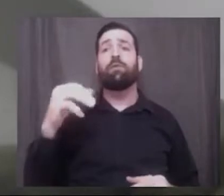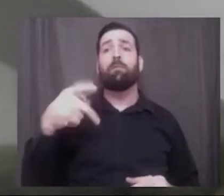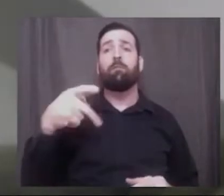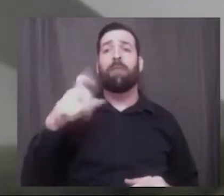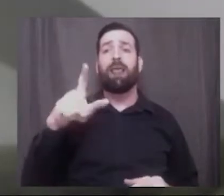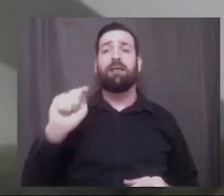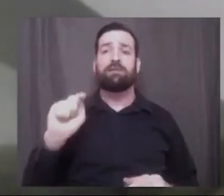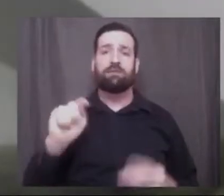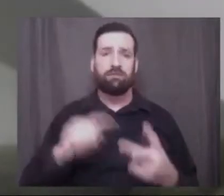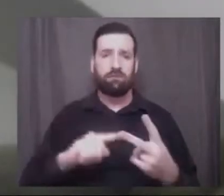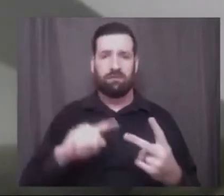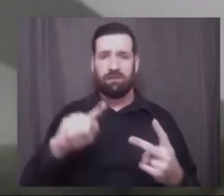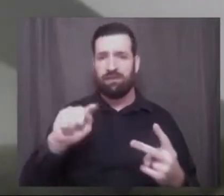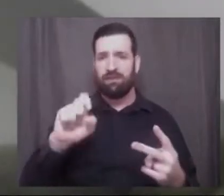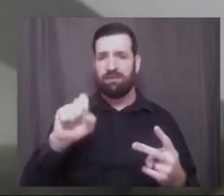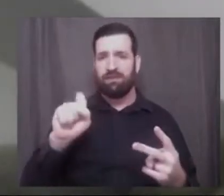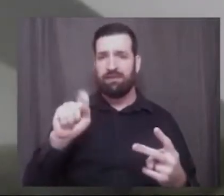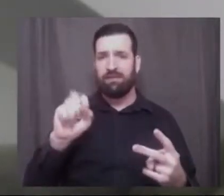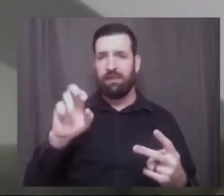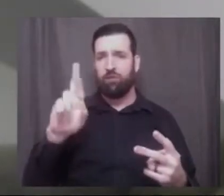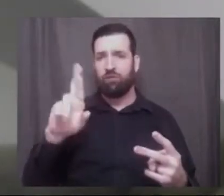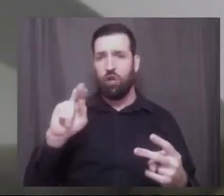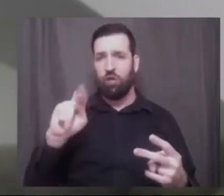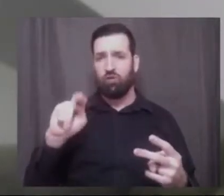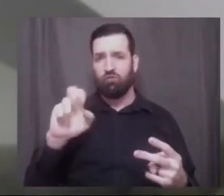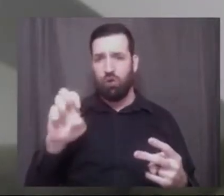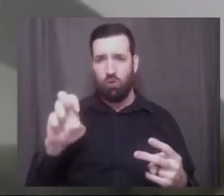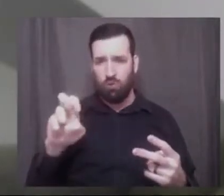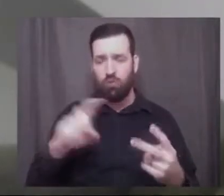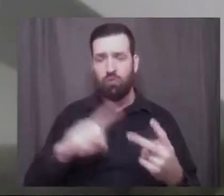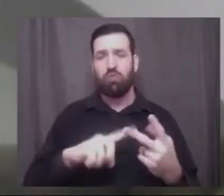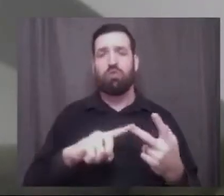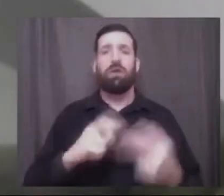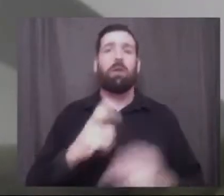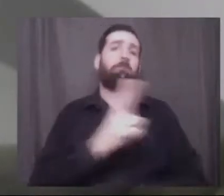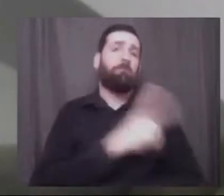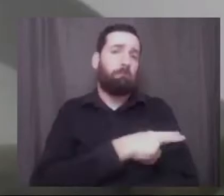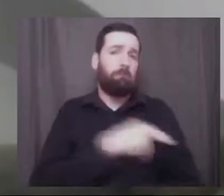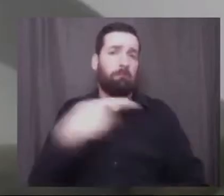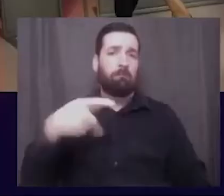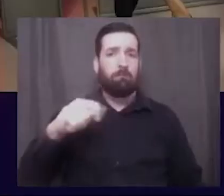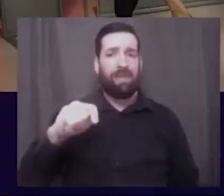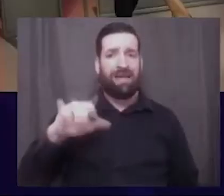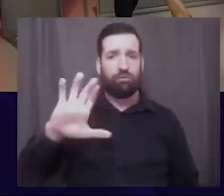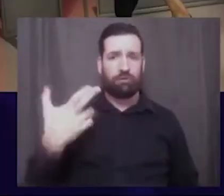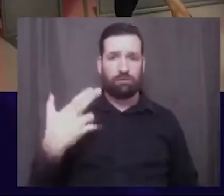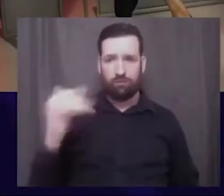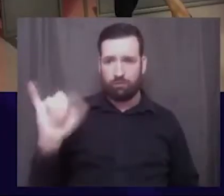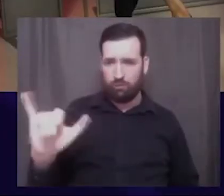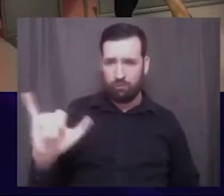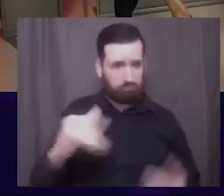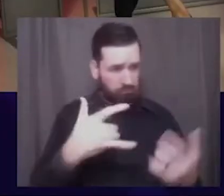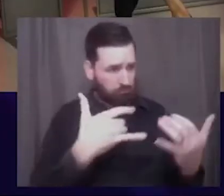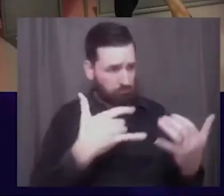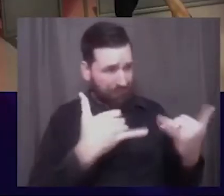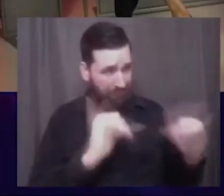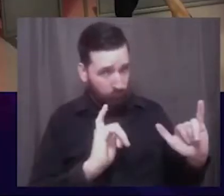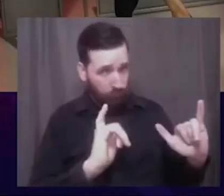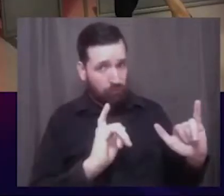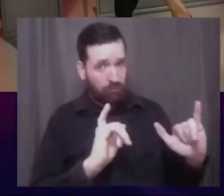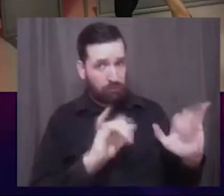testosterone, I believe, and then maybe patches. Mm-hmm. So what do those look like? Do they still do pellets and patches